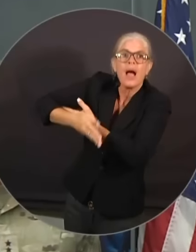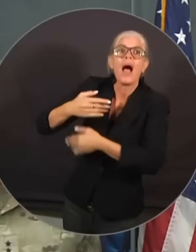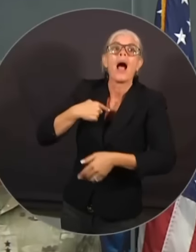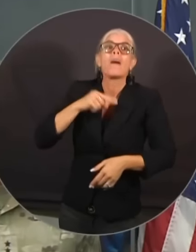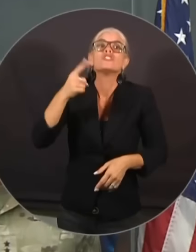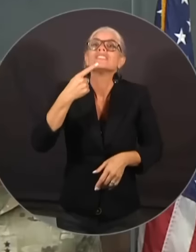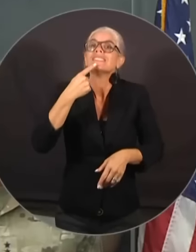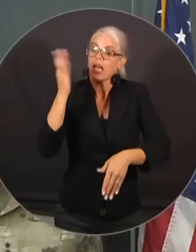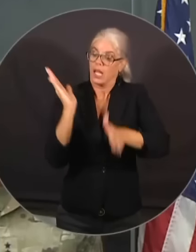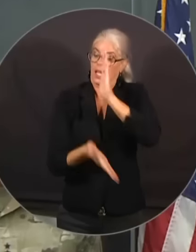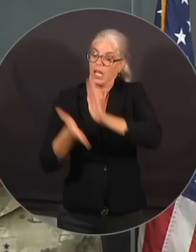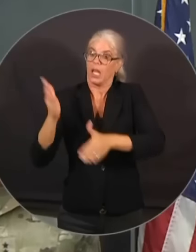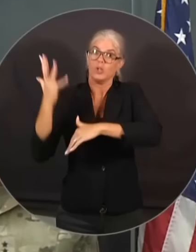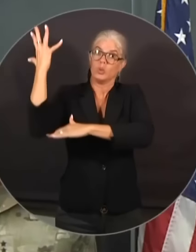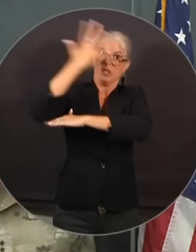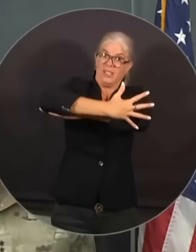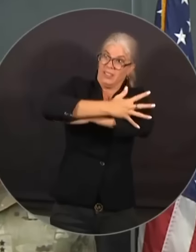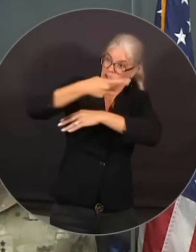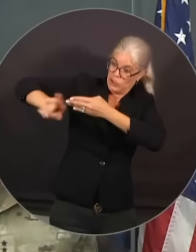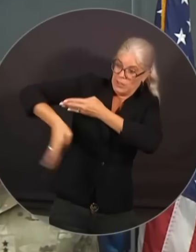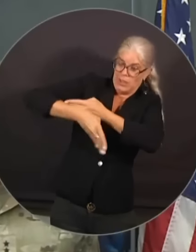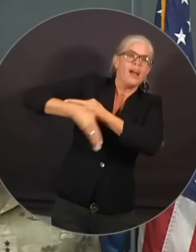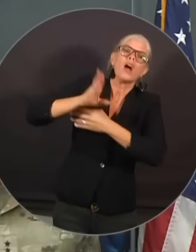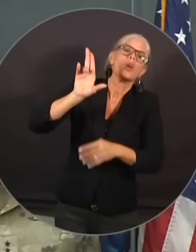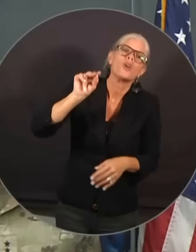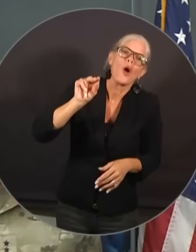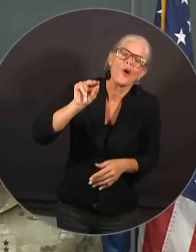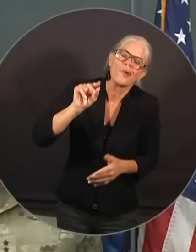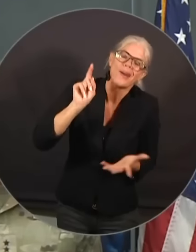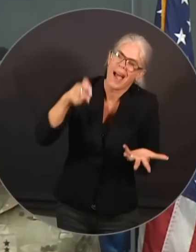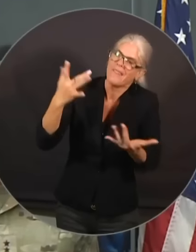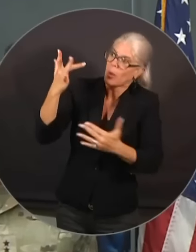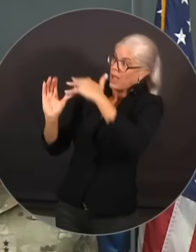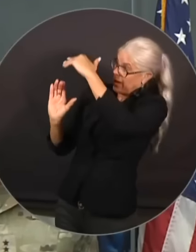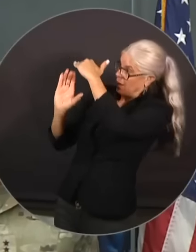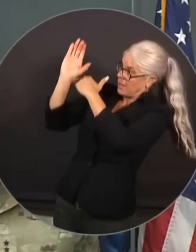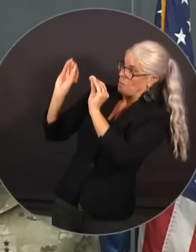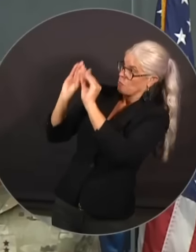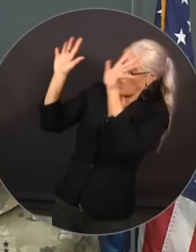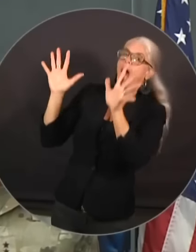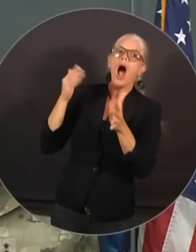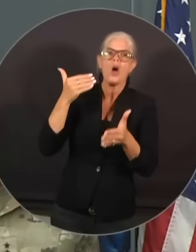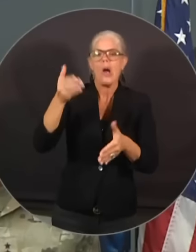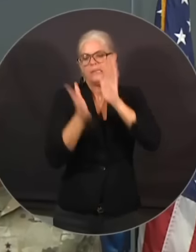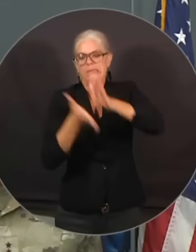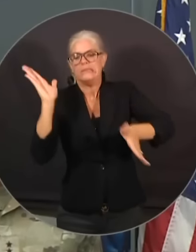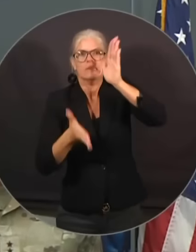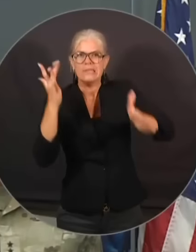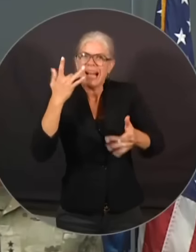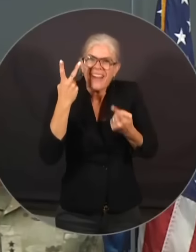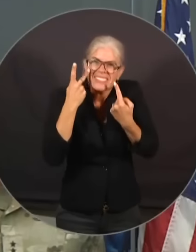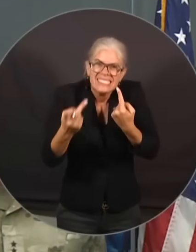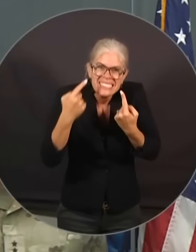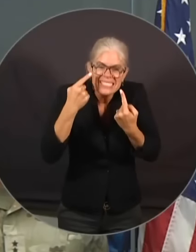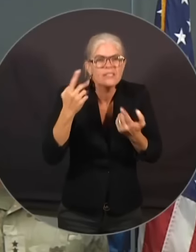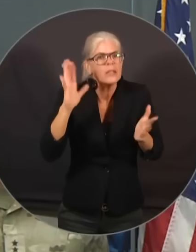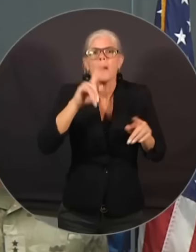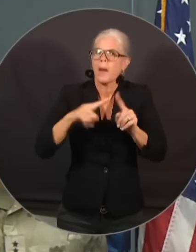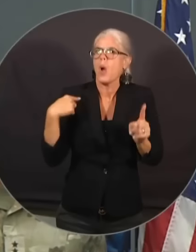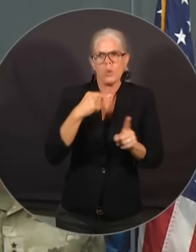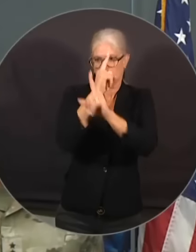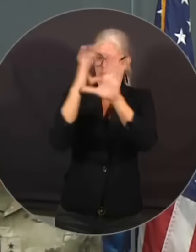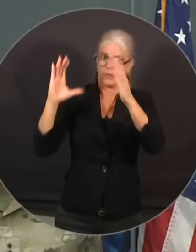those things are just going to require daylight, power restoration. The crews will likely start getting there first thing in the morning. I know